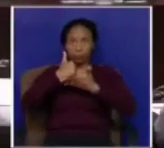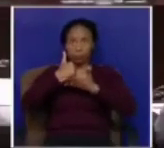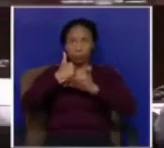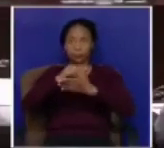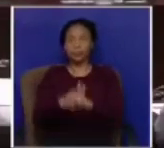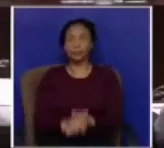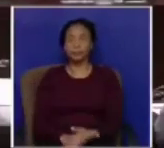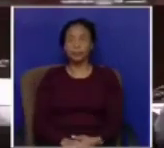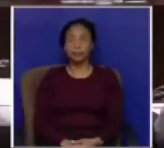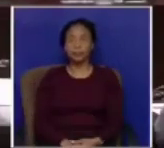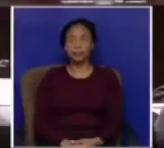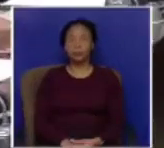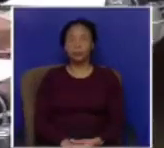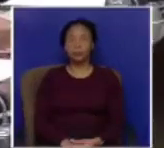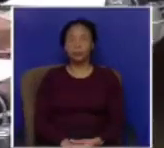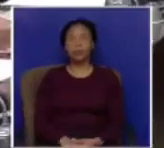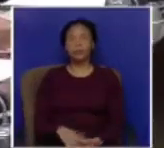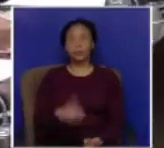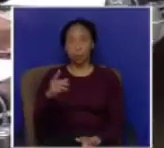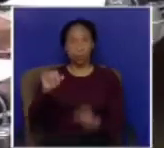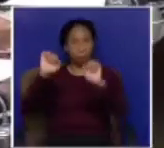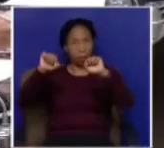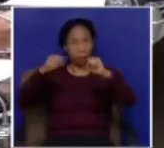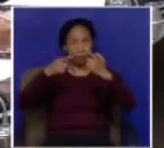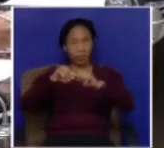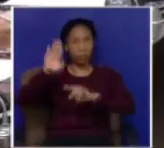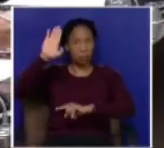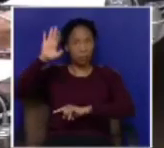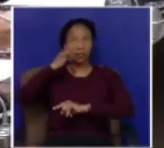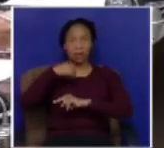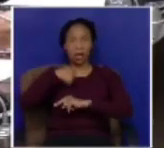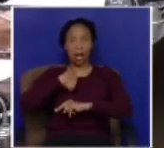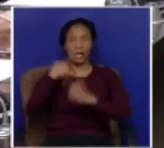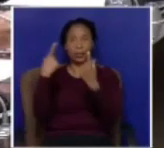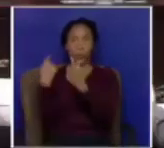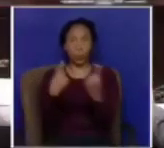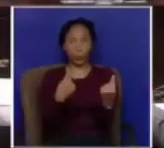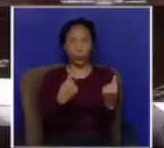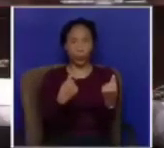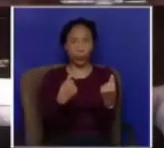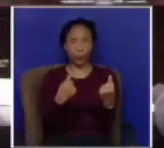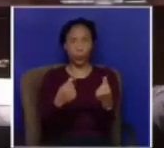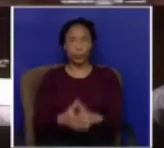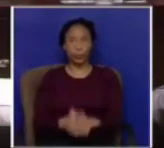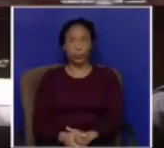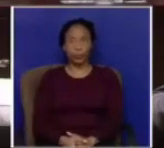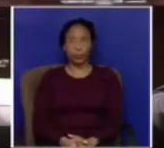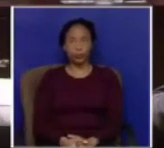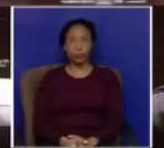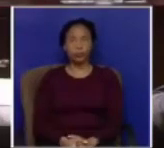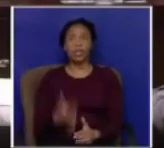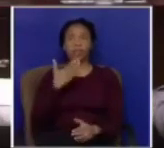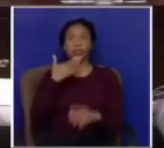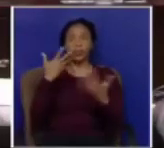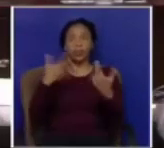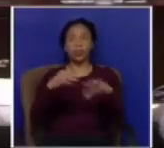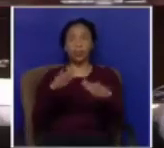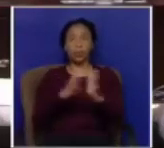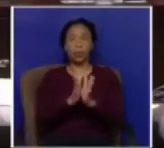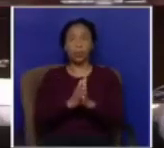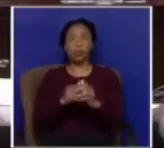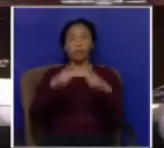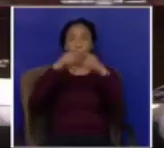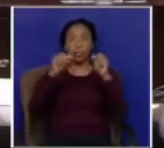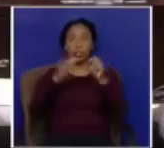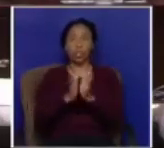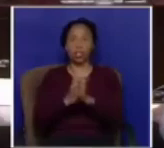God. Those who have affirmed, put up your right hand and say, I do. I do. Thank you very much. You have been duly sworn in.